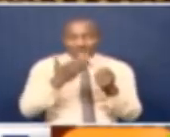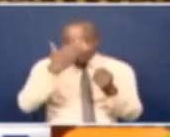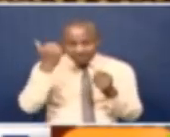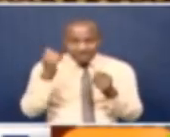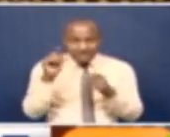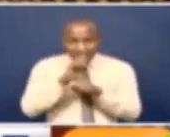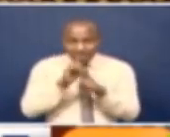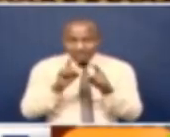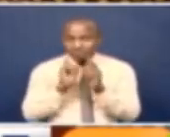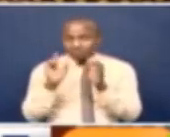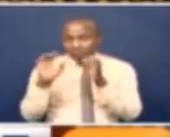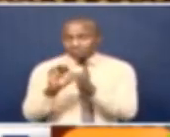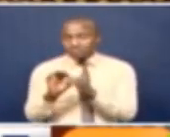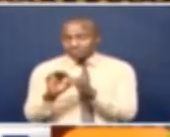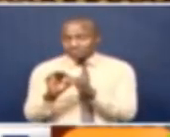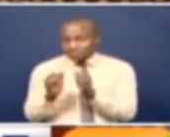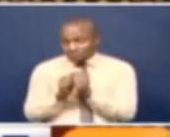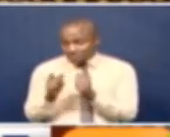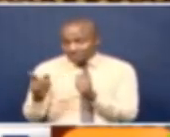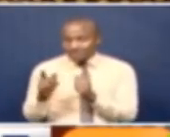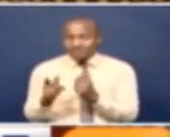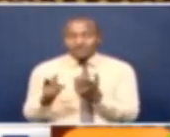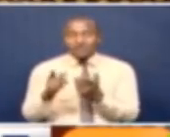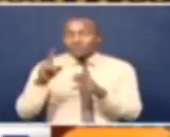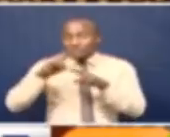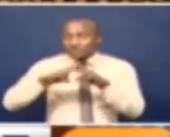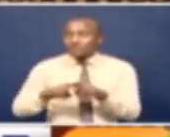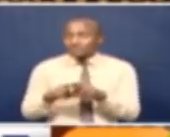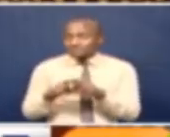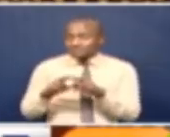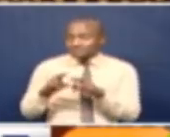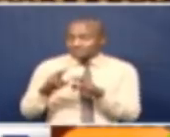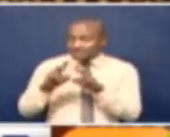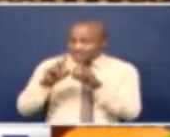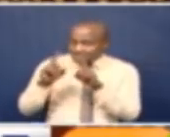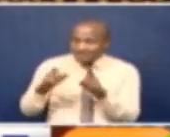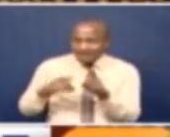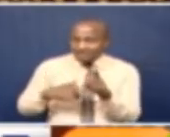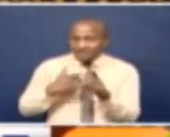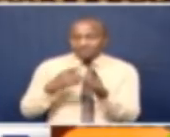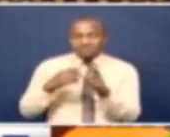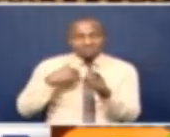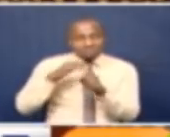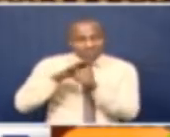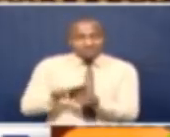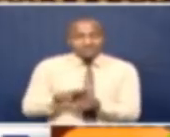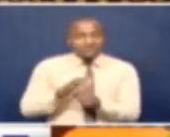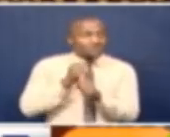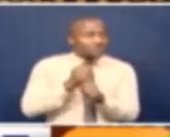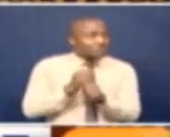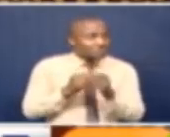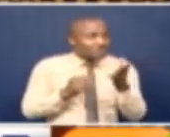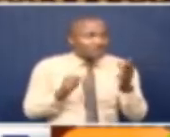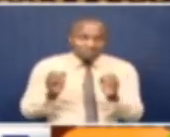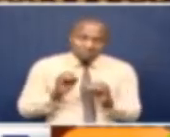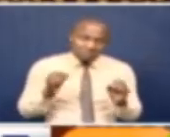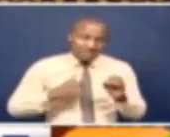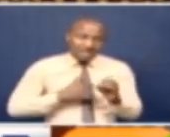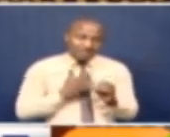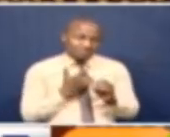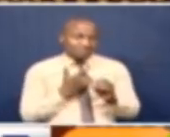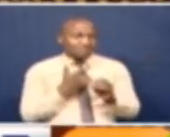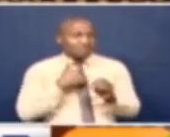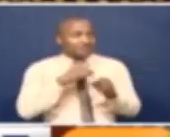Whether you don't read for an exam, you fail, you say I was marginalized. You don't go into a job, you fail, you say I